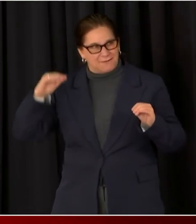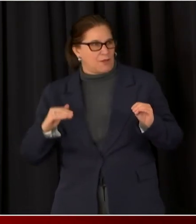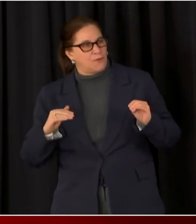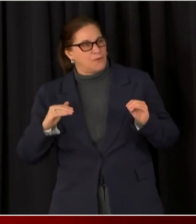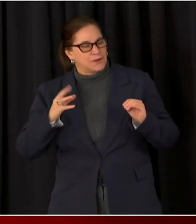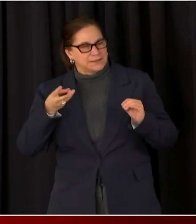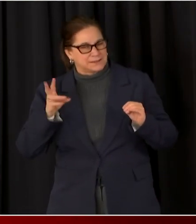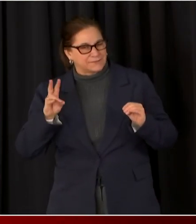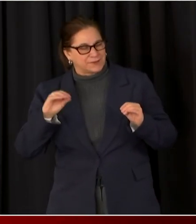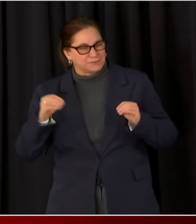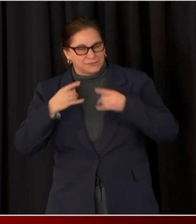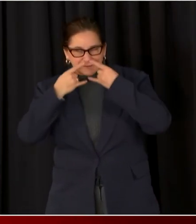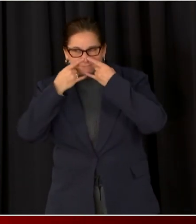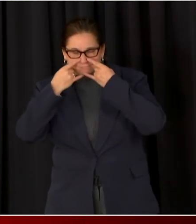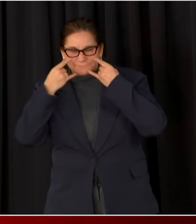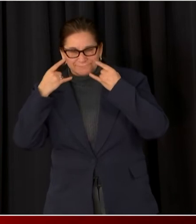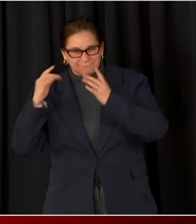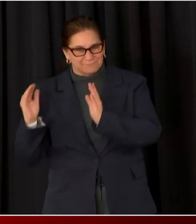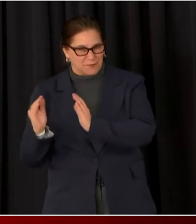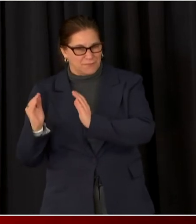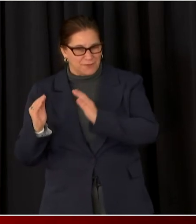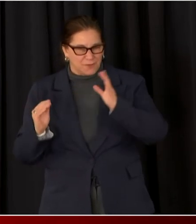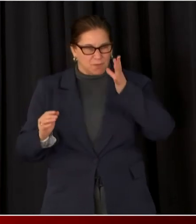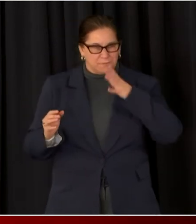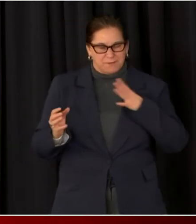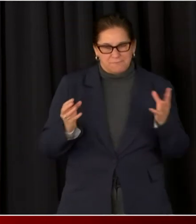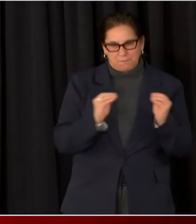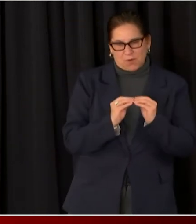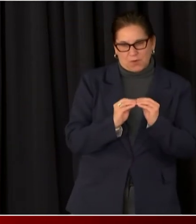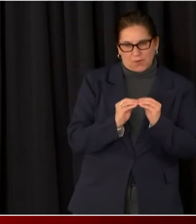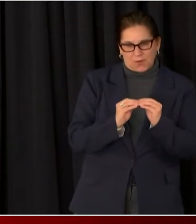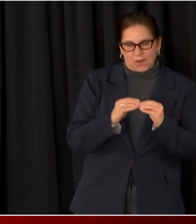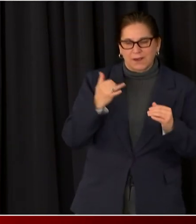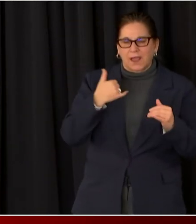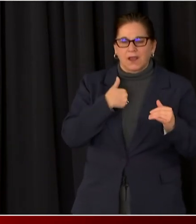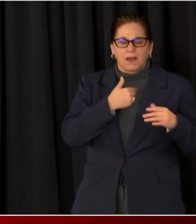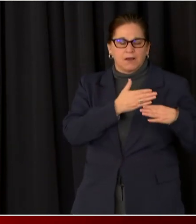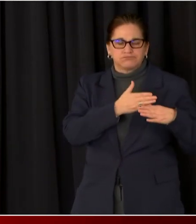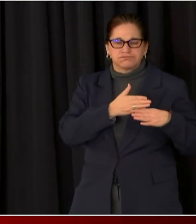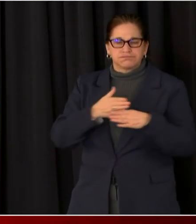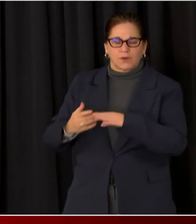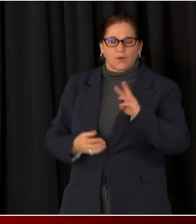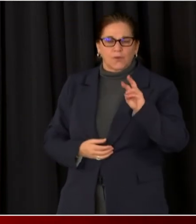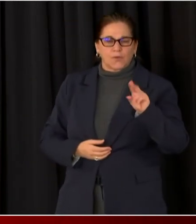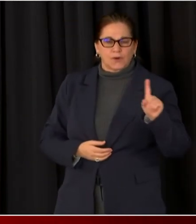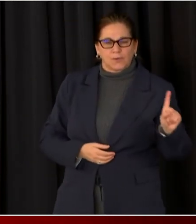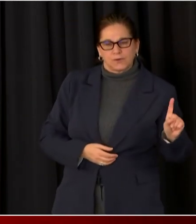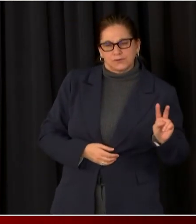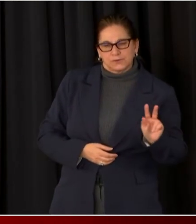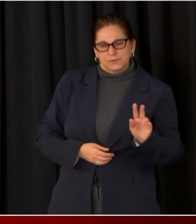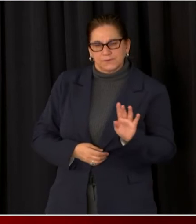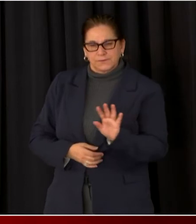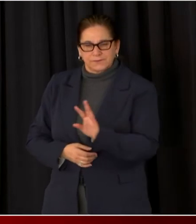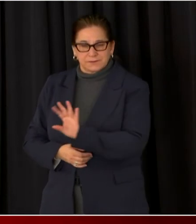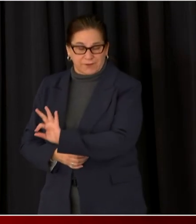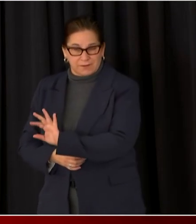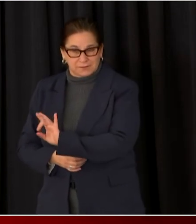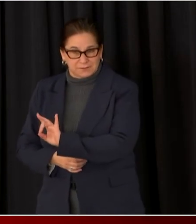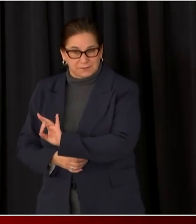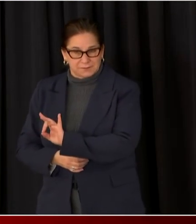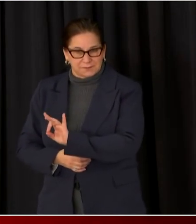And finally, we have breakdowns by ward. And the highest percentage of individuals observed wearing a